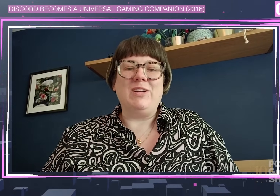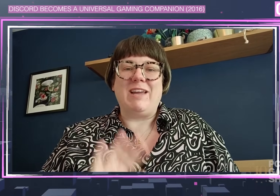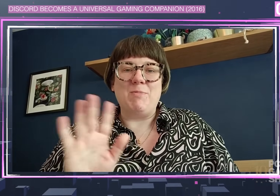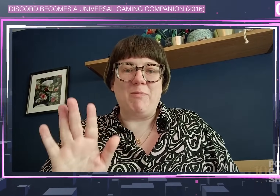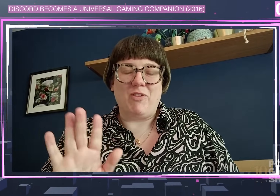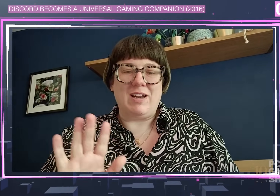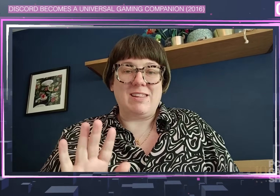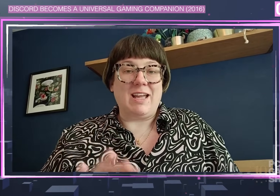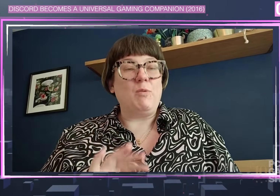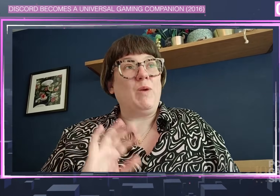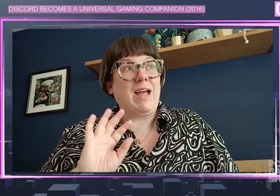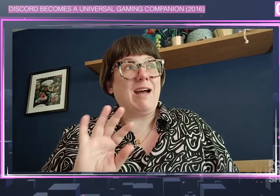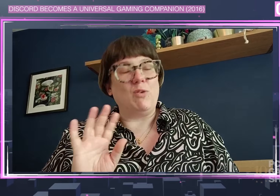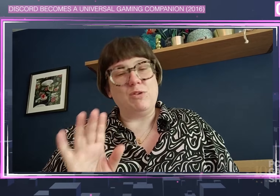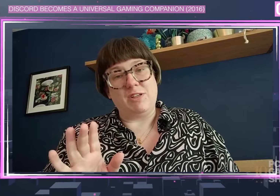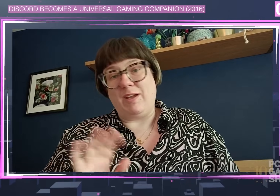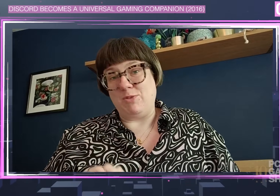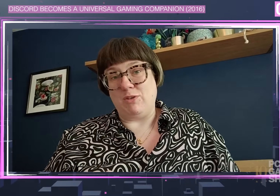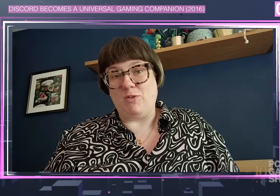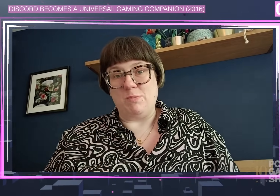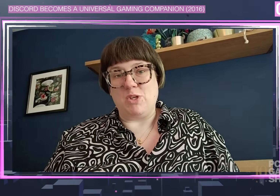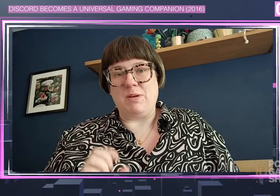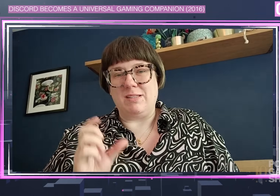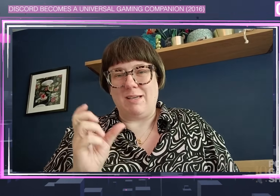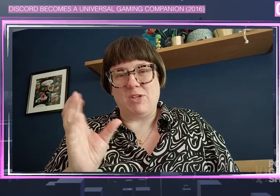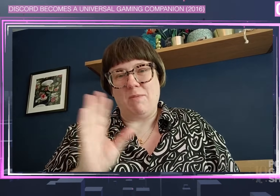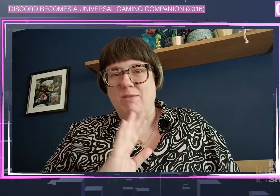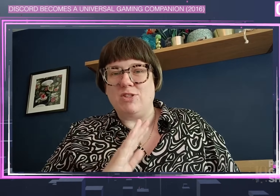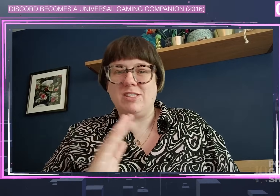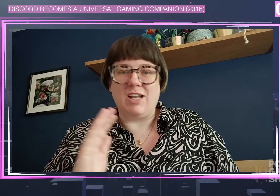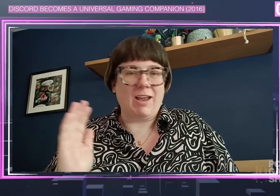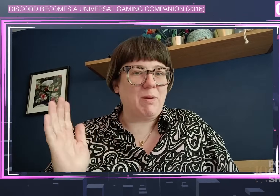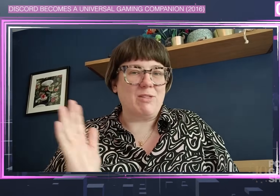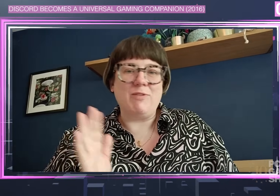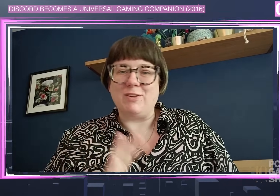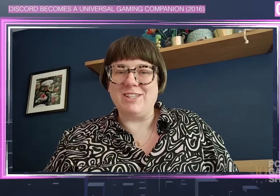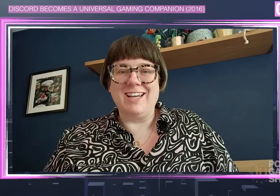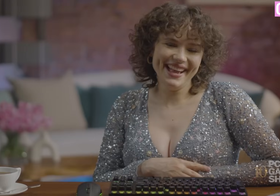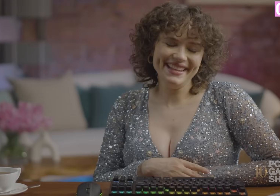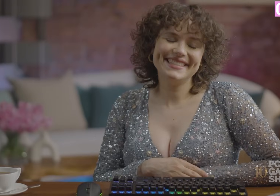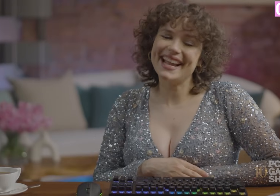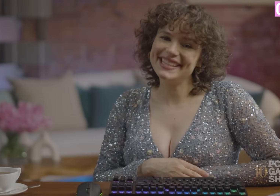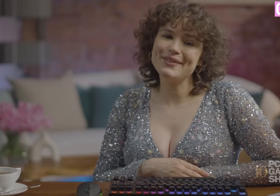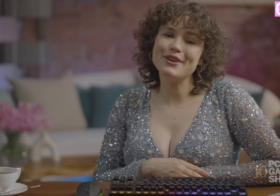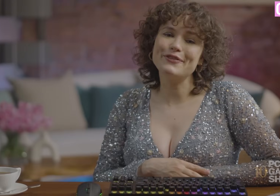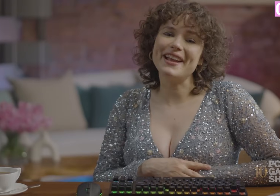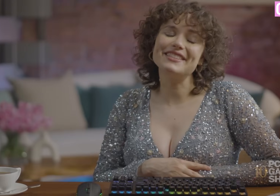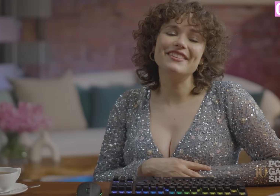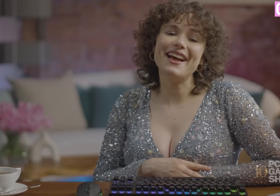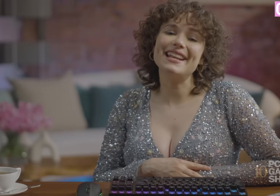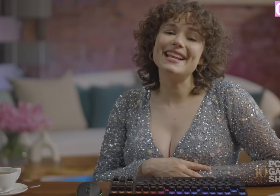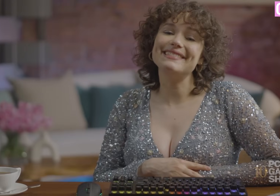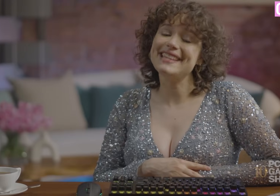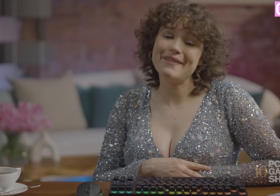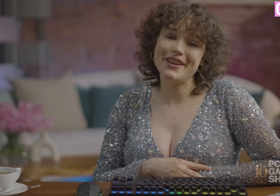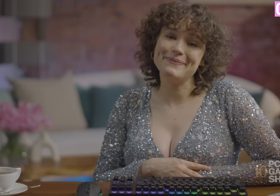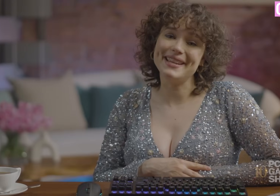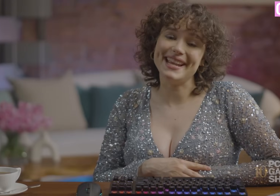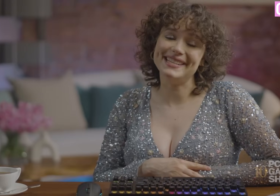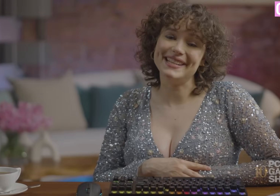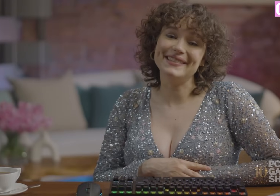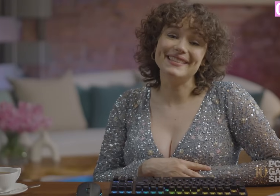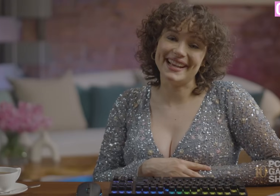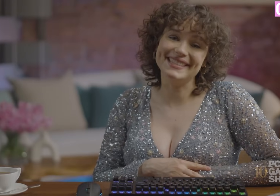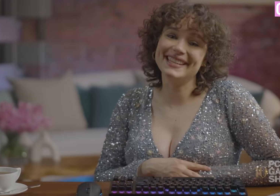I wouldn't give them up for anything. We have also kept our forums open at the same time, though, just to like play the field. Chatting with your friends online has never